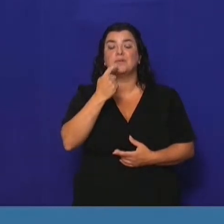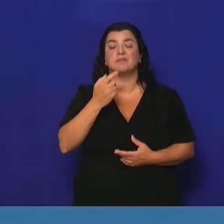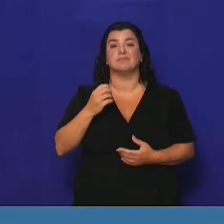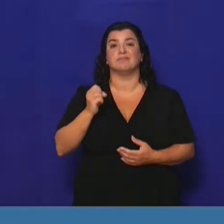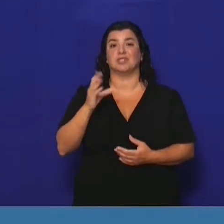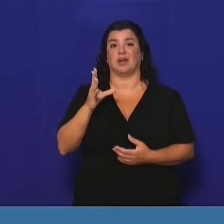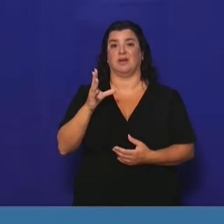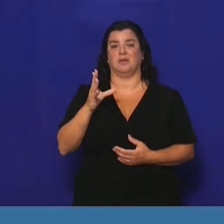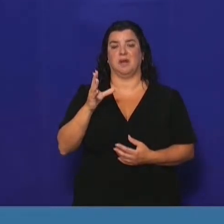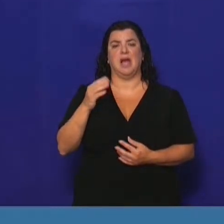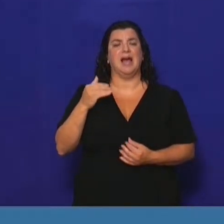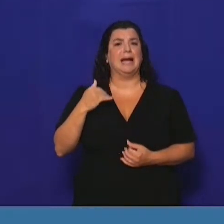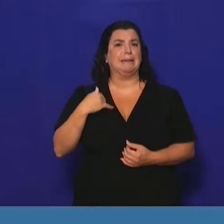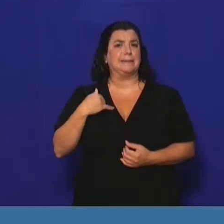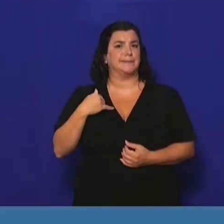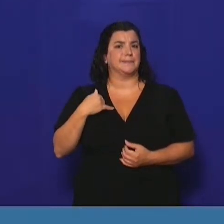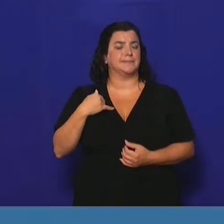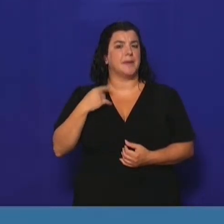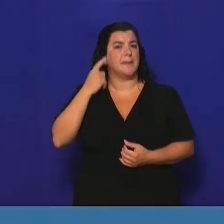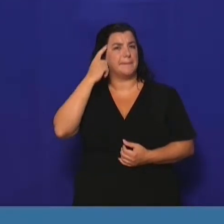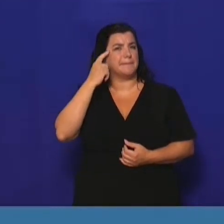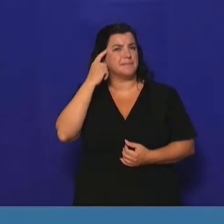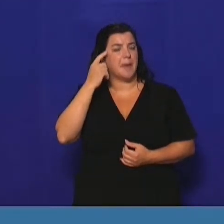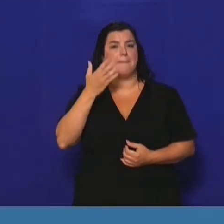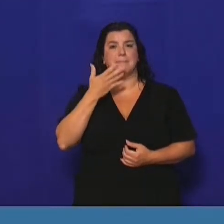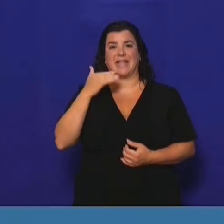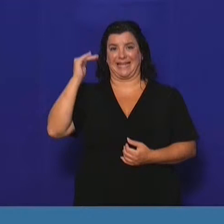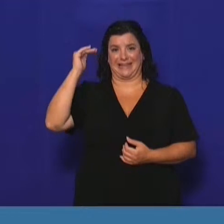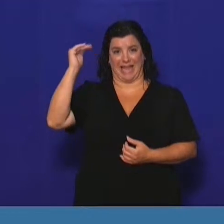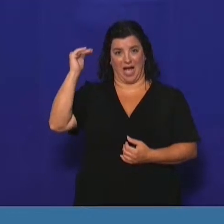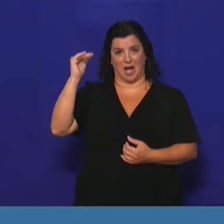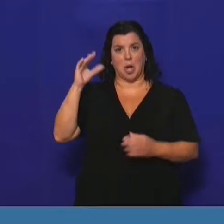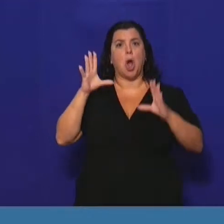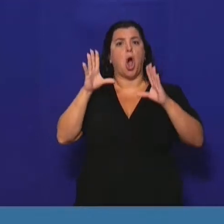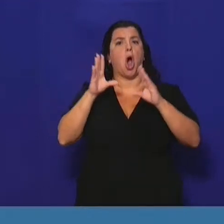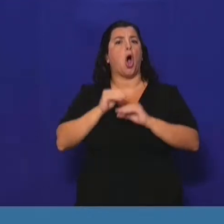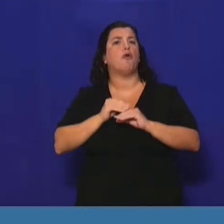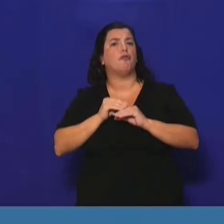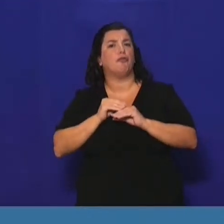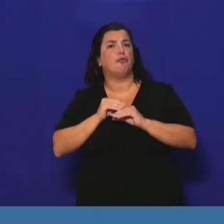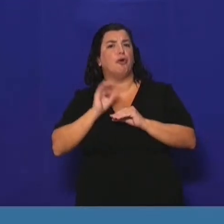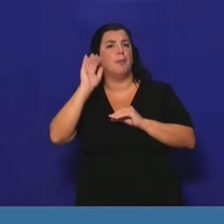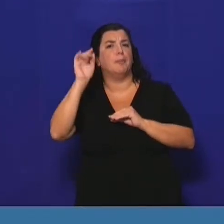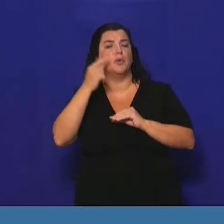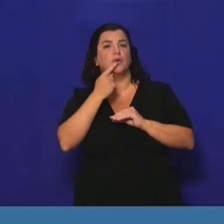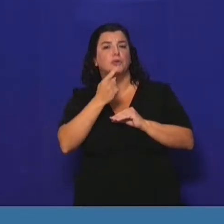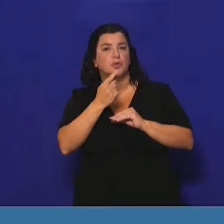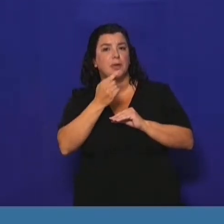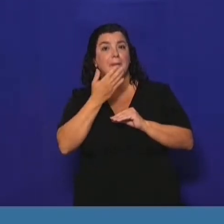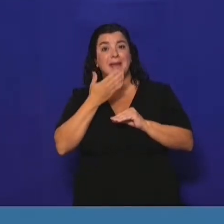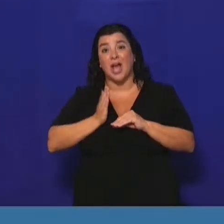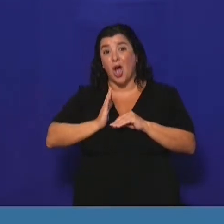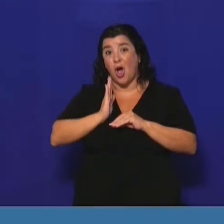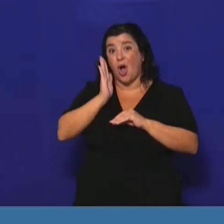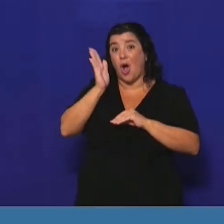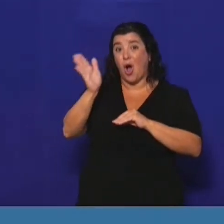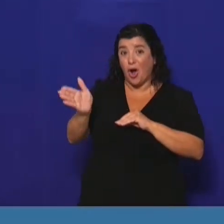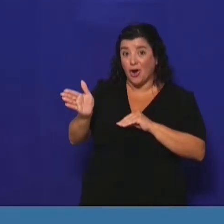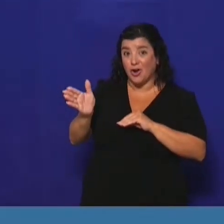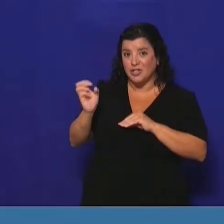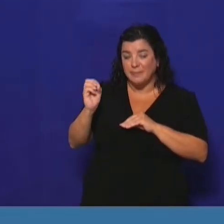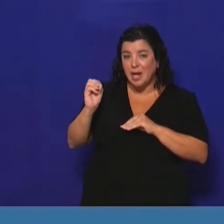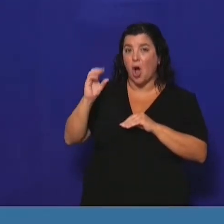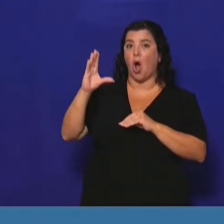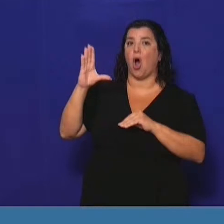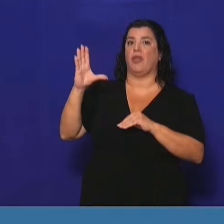tagħna hija li forsi jekk inti qiegħed f'xi tħallt lura d-dar, allura forsi hemmhekk tista' titfil Bluetooth imma tinsewx terġgħu tixelu